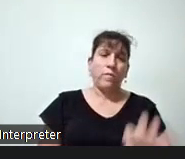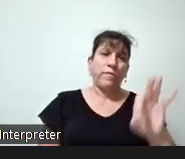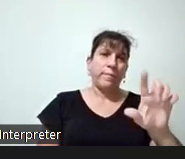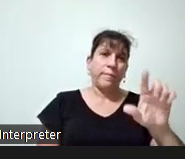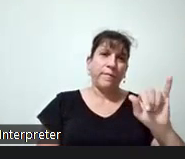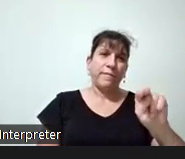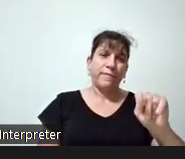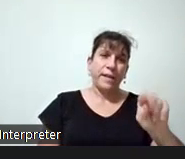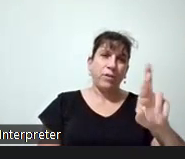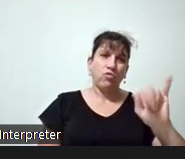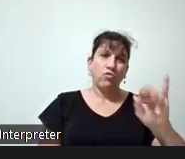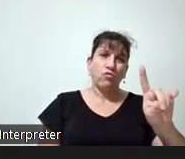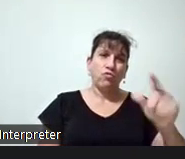Drive,